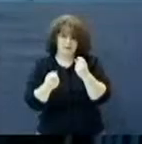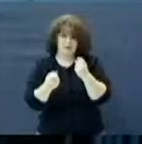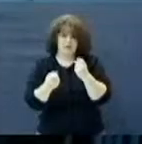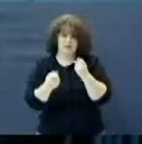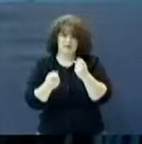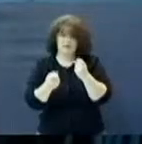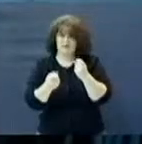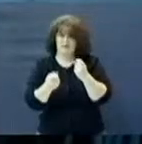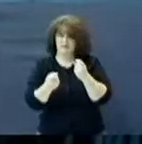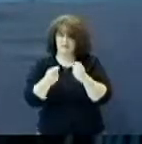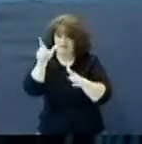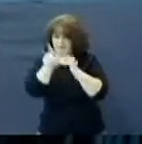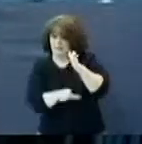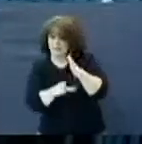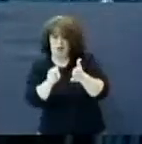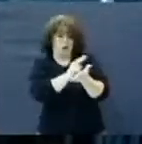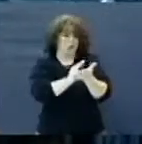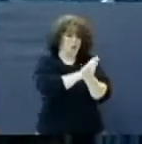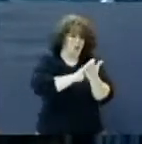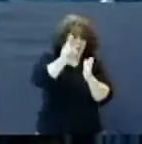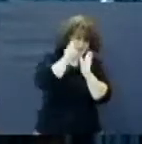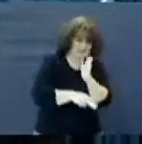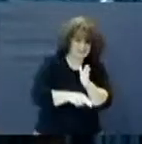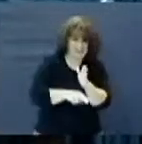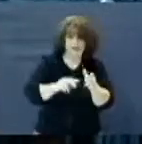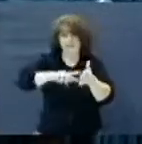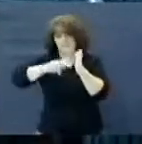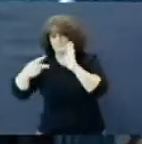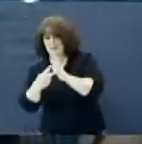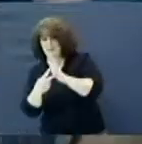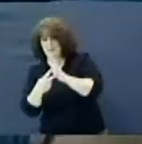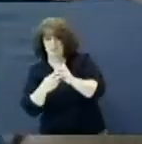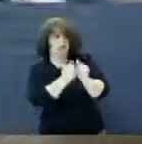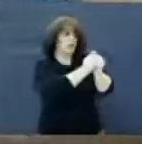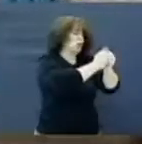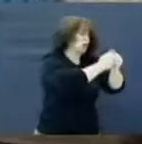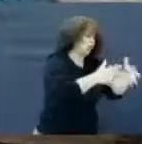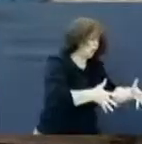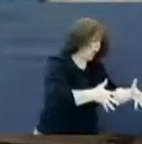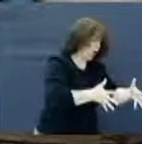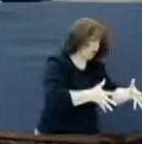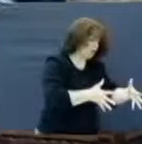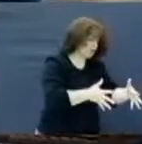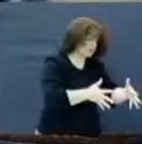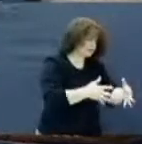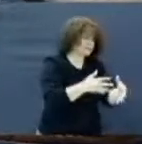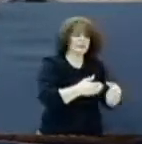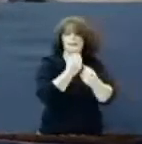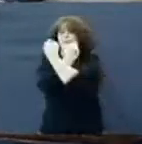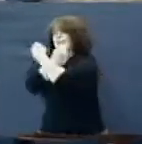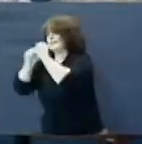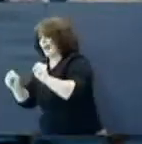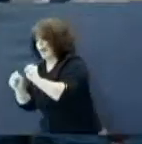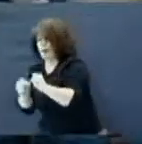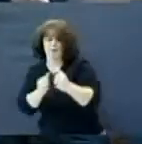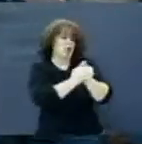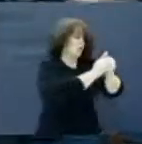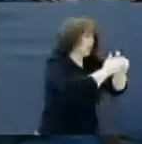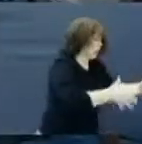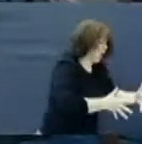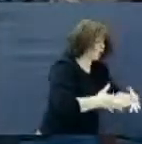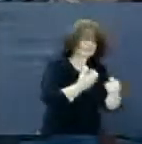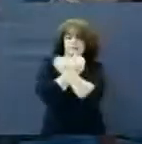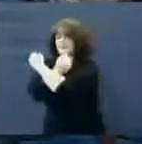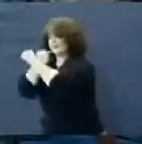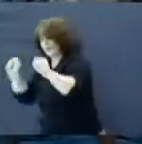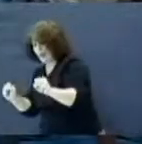they preach sinless holiness. You know, they're saved every, you know, they get lost in the summer when they wear their bikinis and they get saved in the fall. You know,